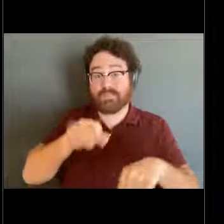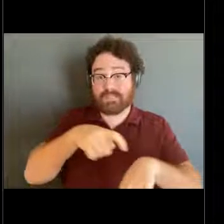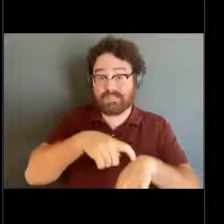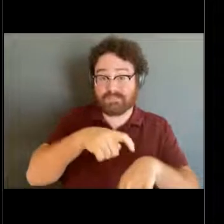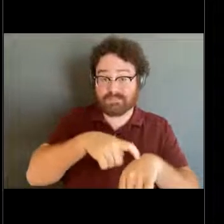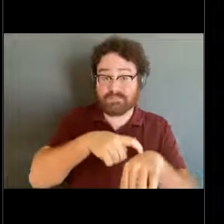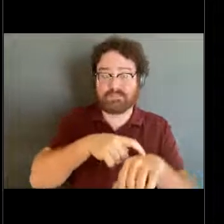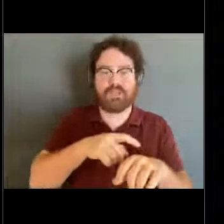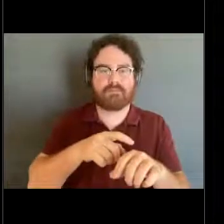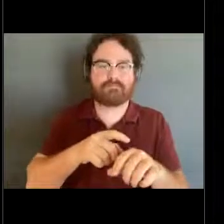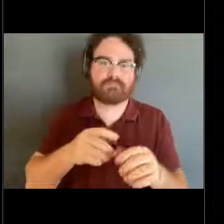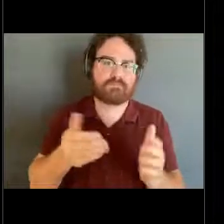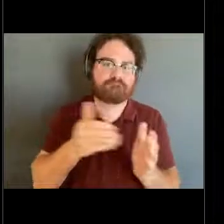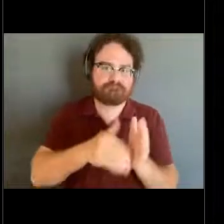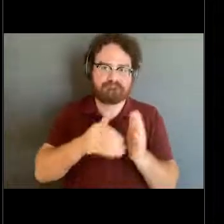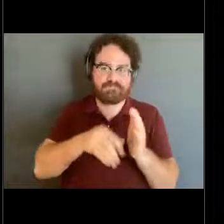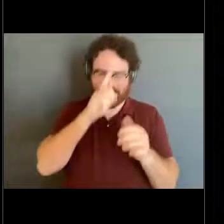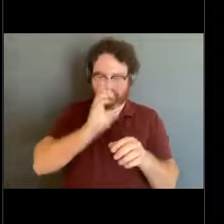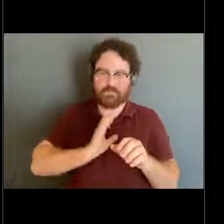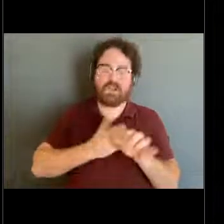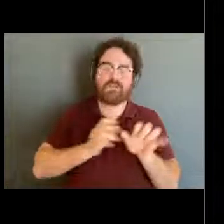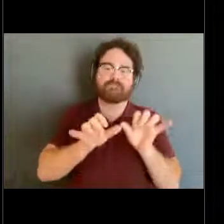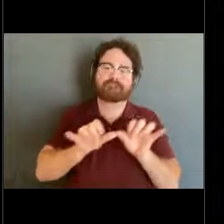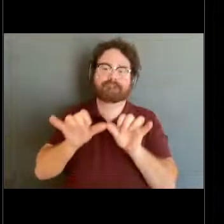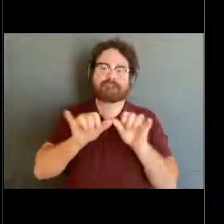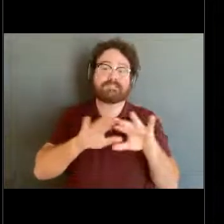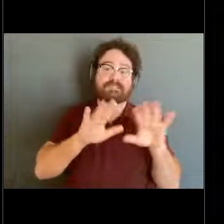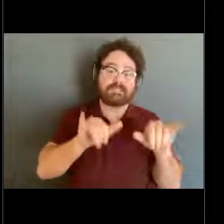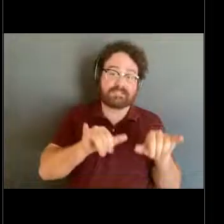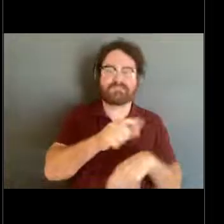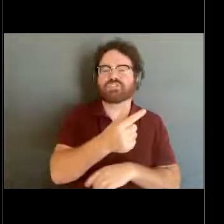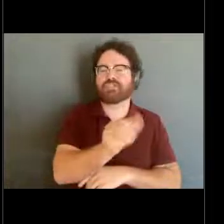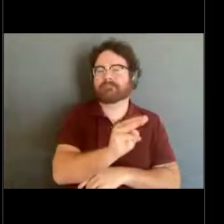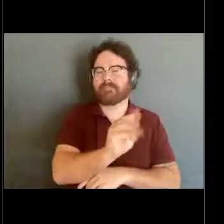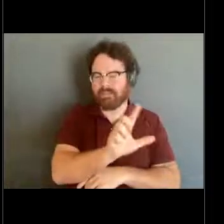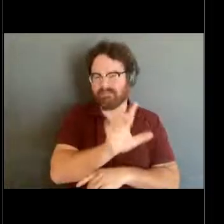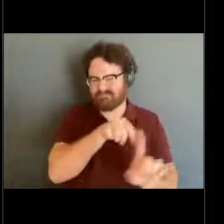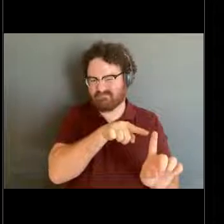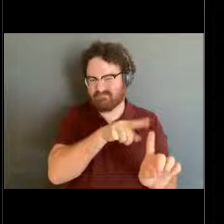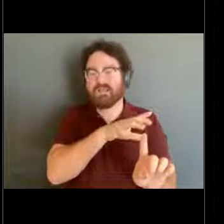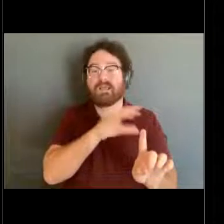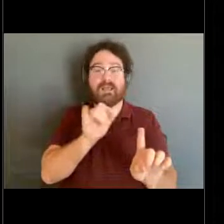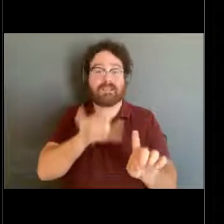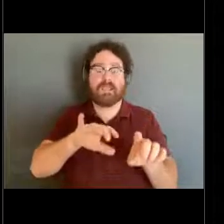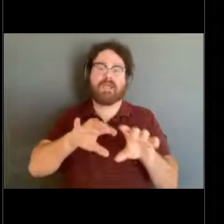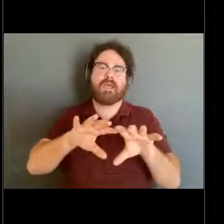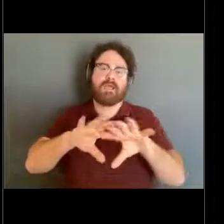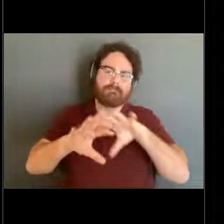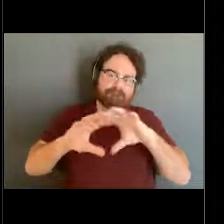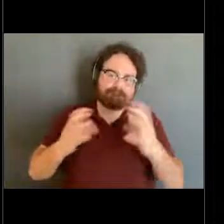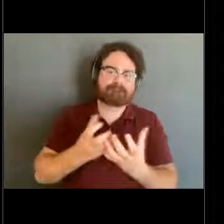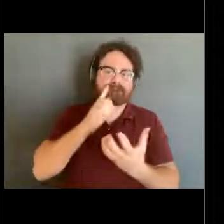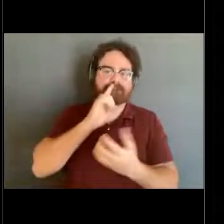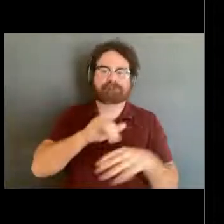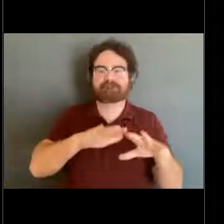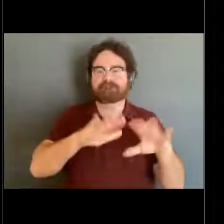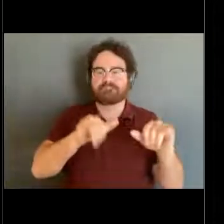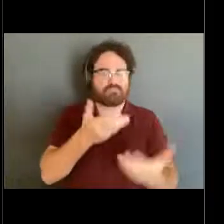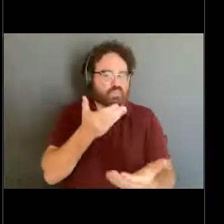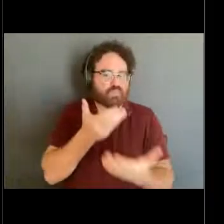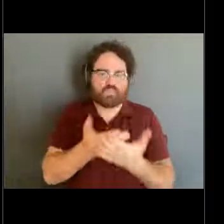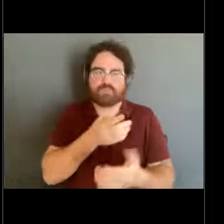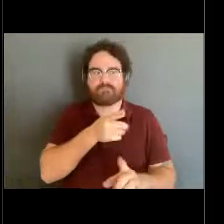our measurement systems at GML and that comprehensiveness of that system proved their worth many times over.